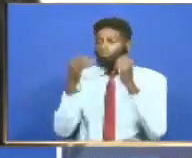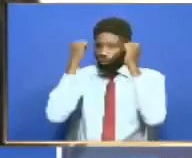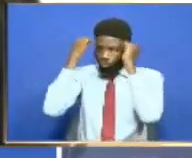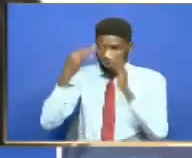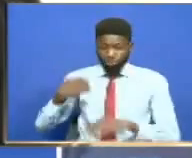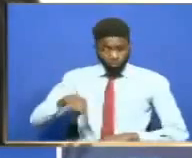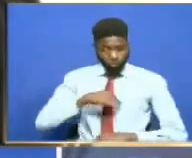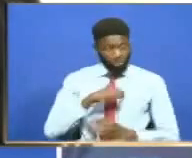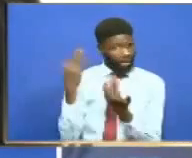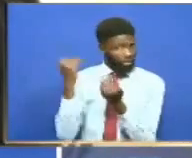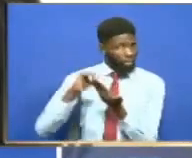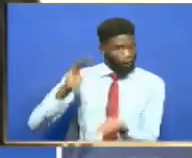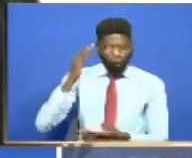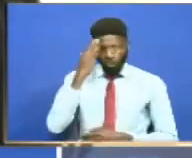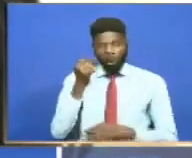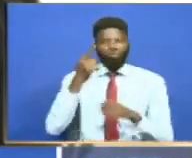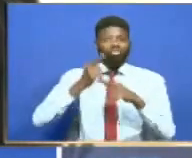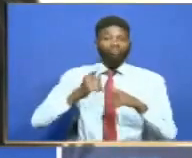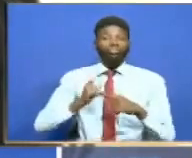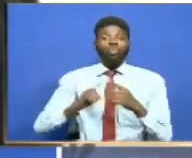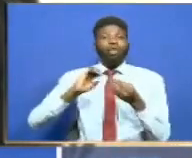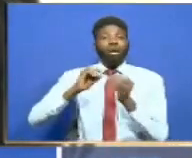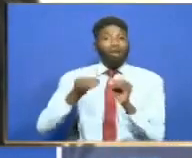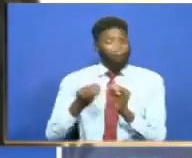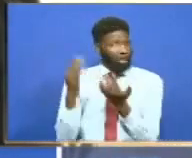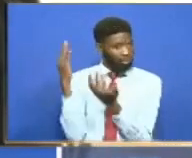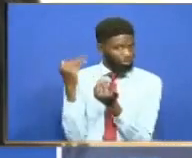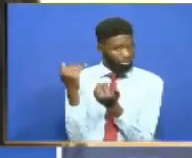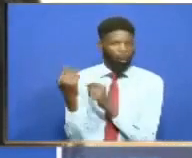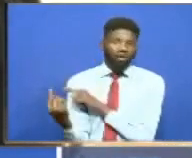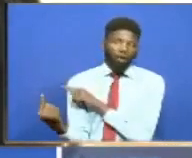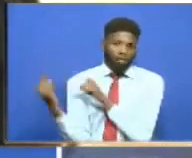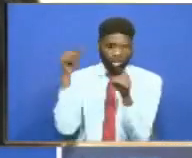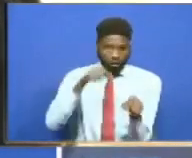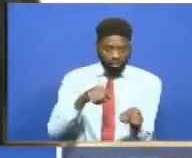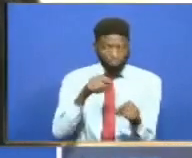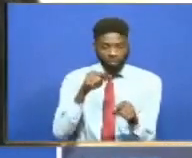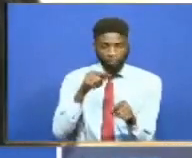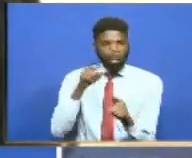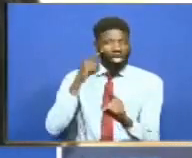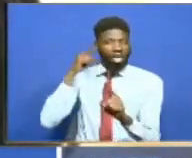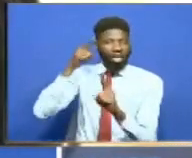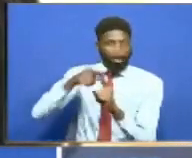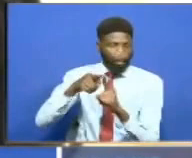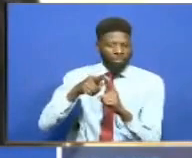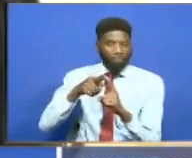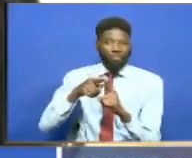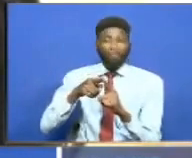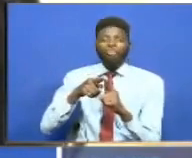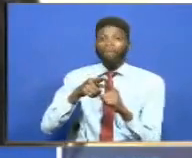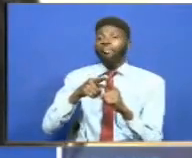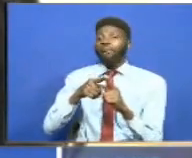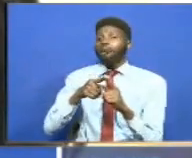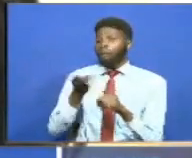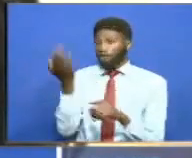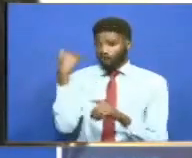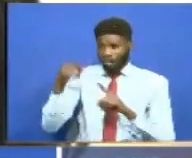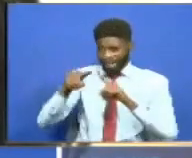expect more, since the total number that is expected to report for the aborted March